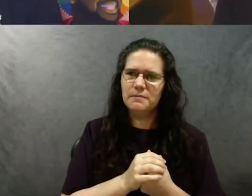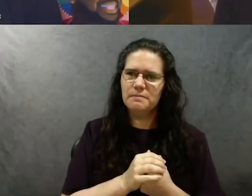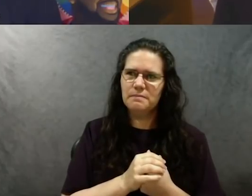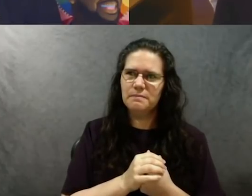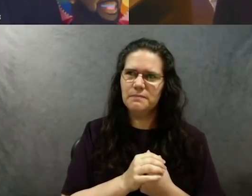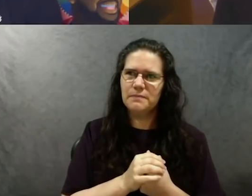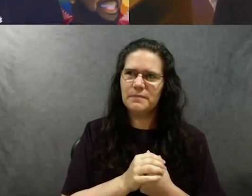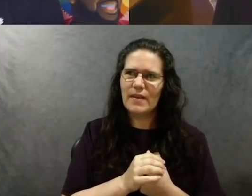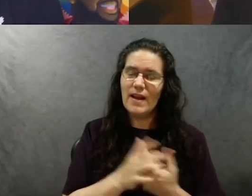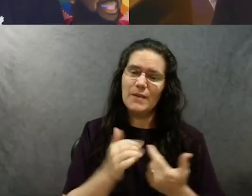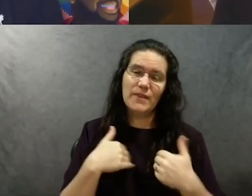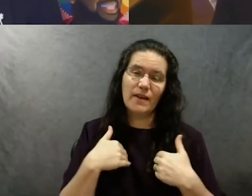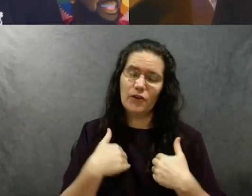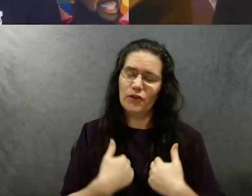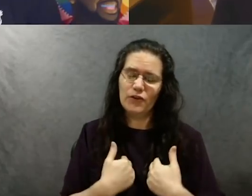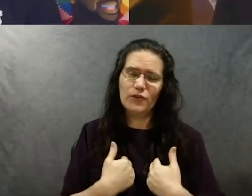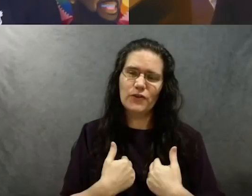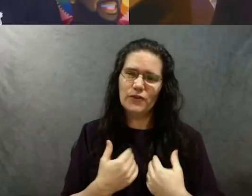I'm tired.